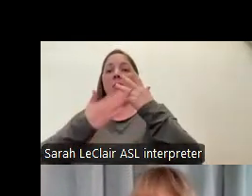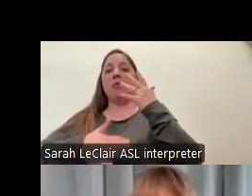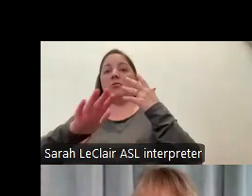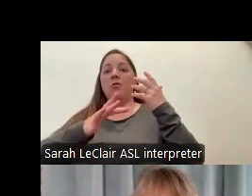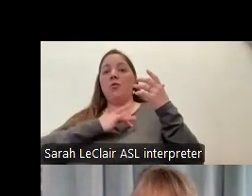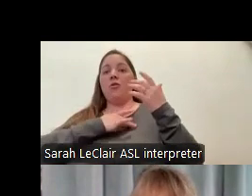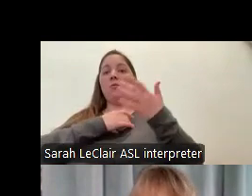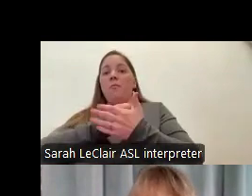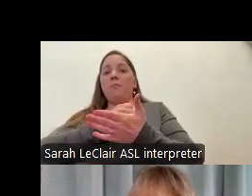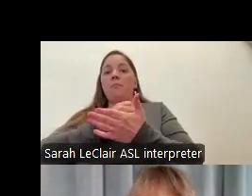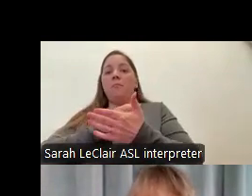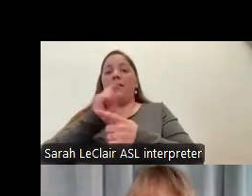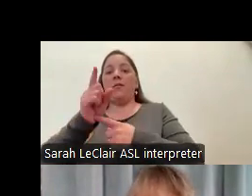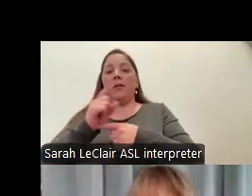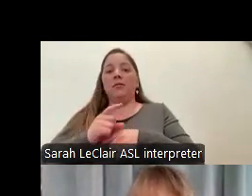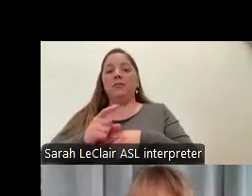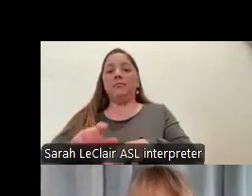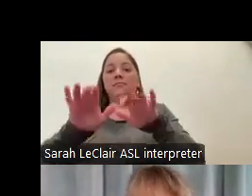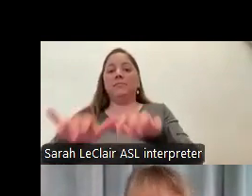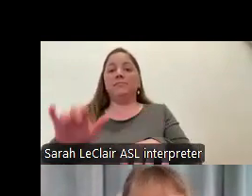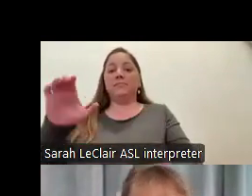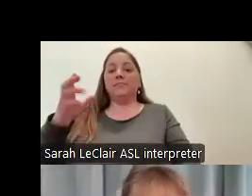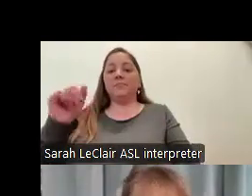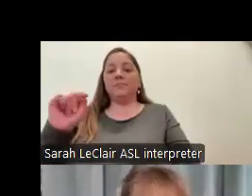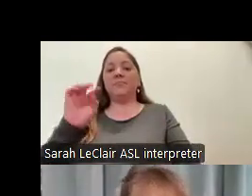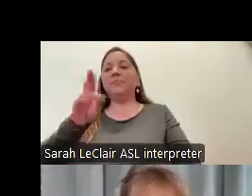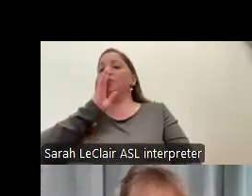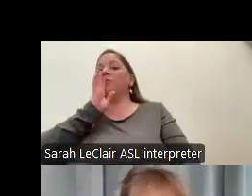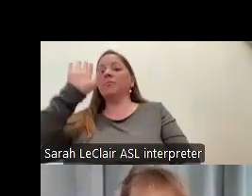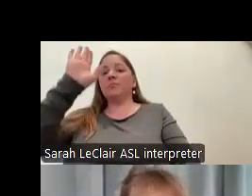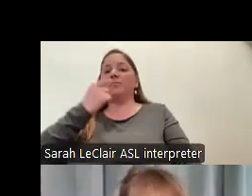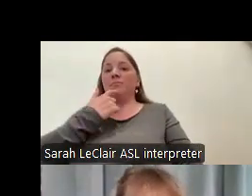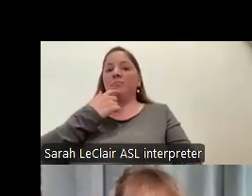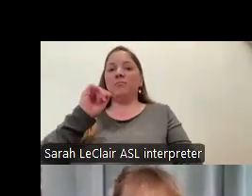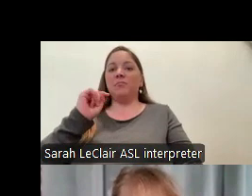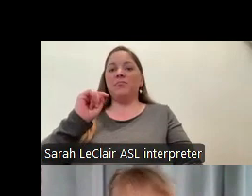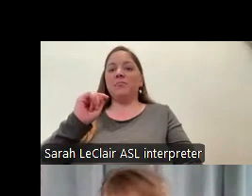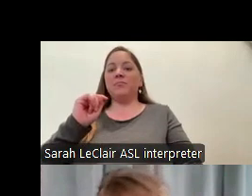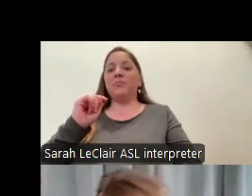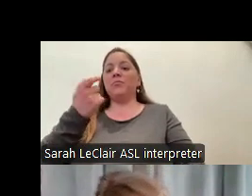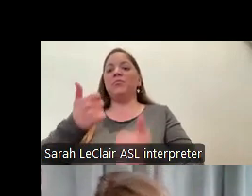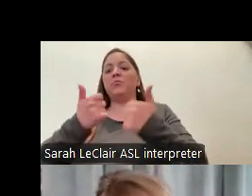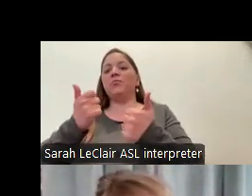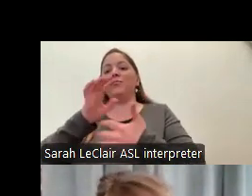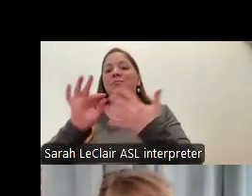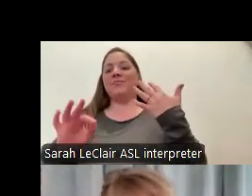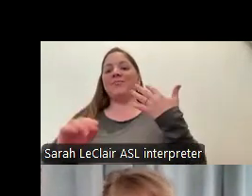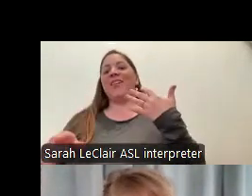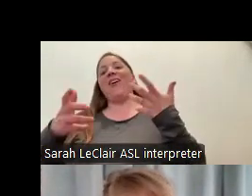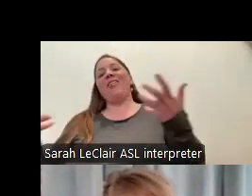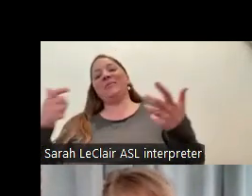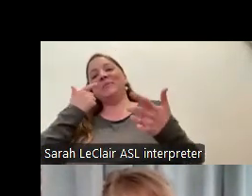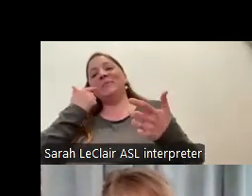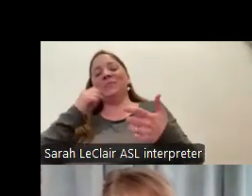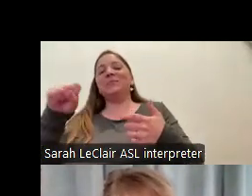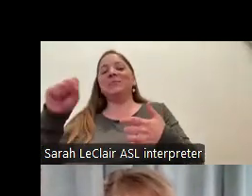And you can put the answer in the chat, or you can say it on your microphone. The idea of the